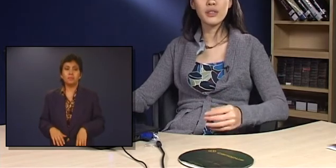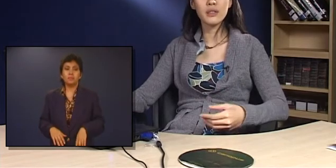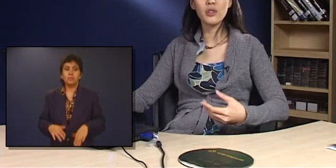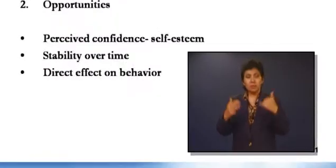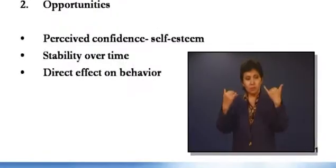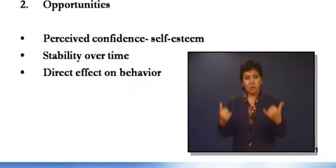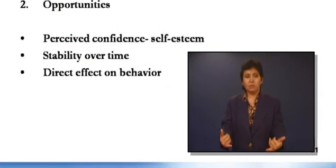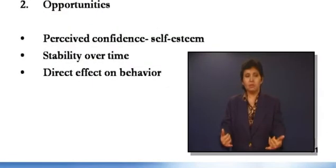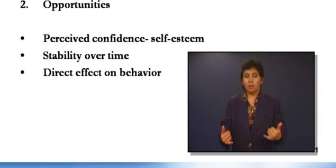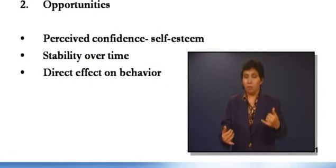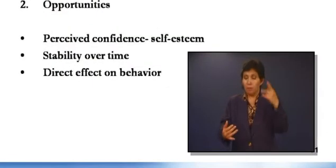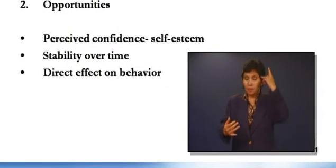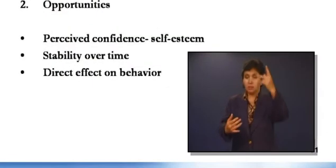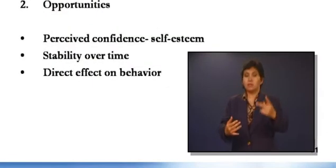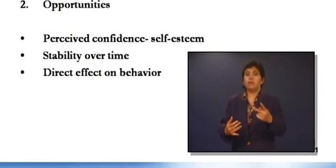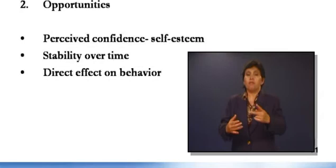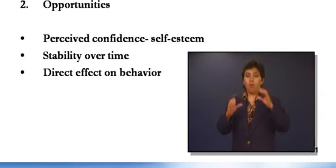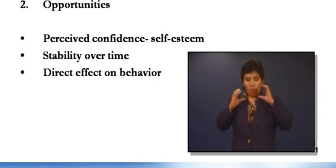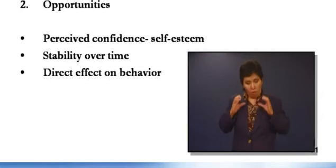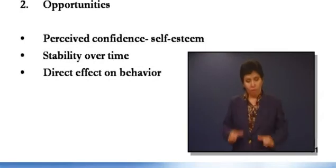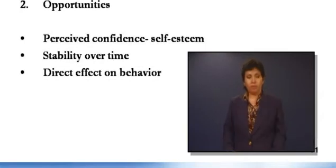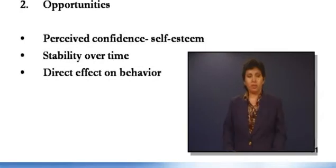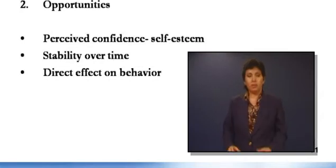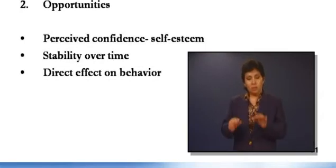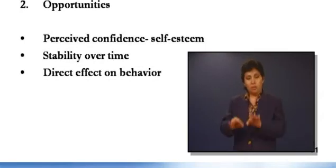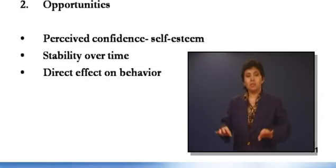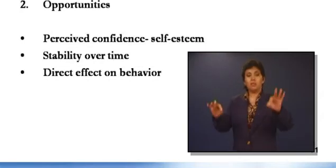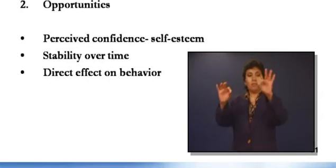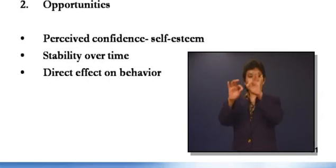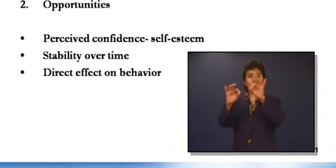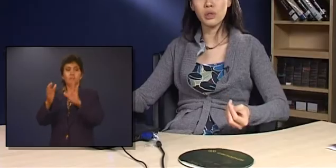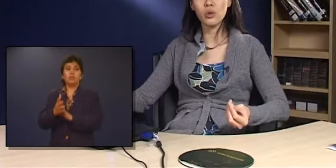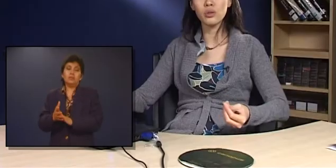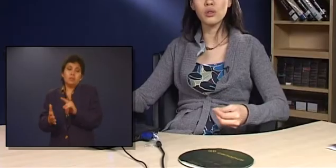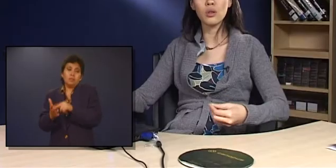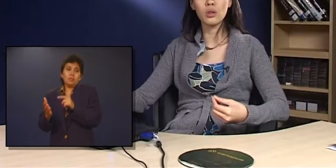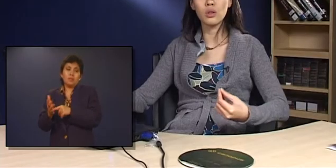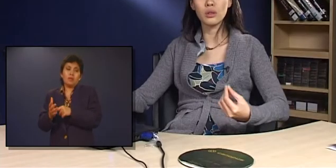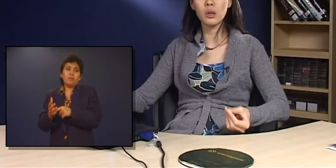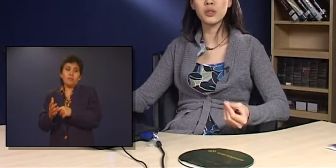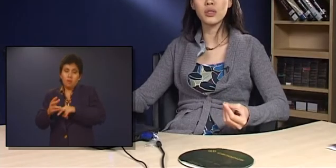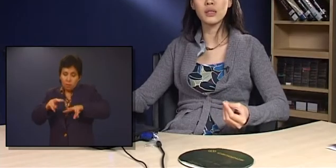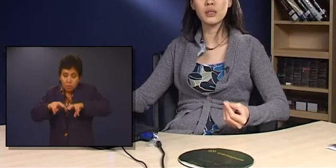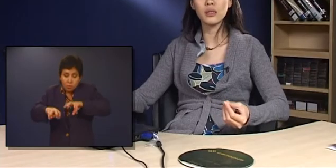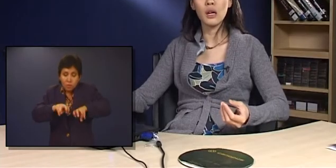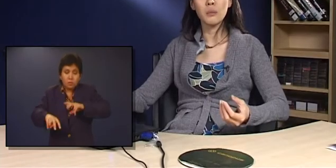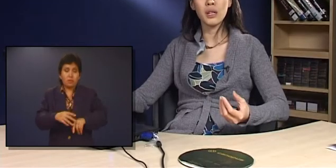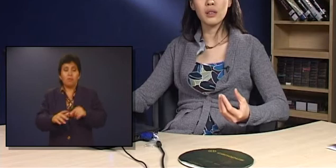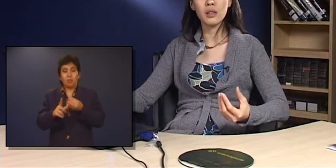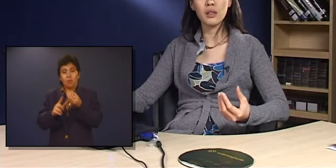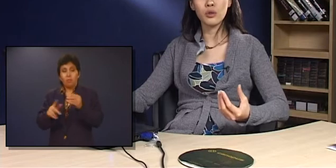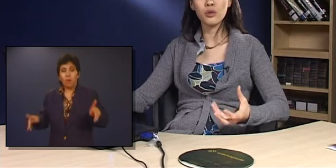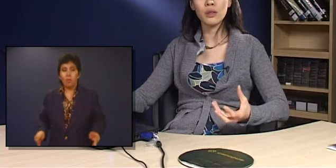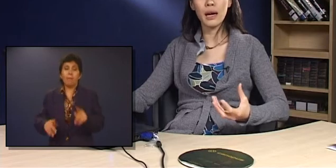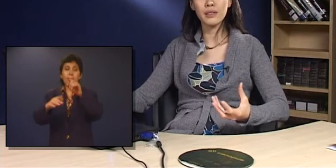Now, perceived confidence, your self-esteem is also important. Sometimes you do not have the resource or the opportunities,